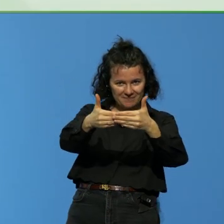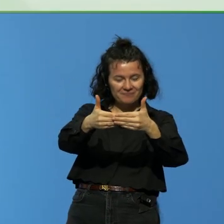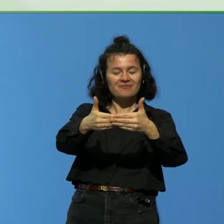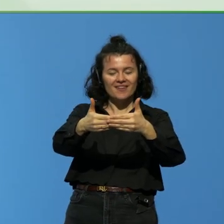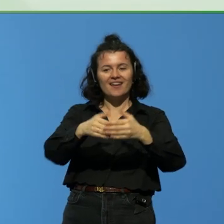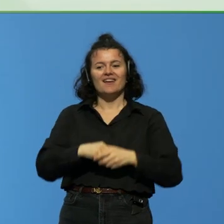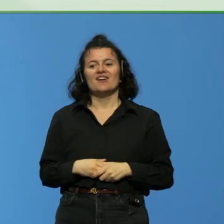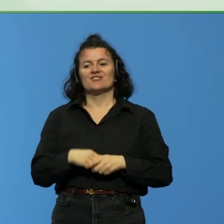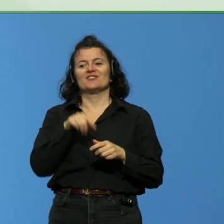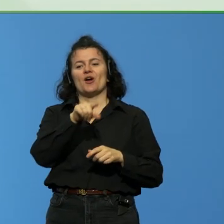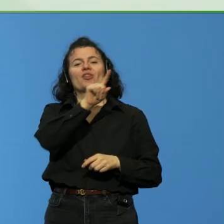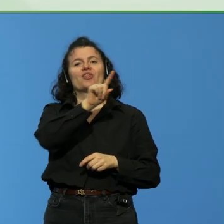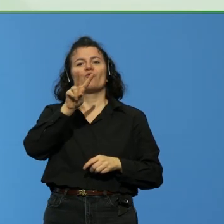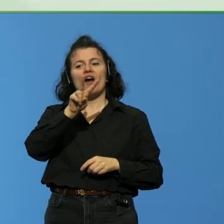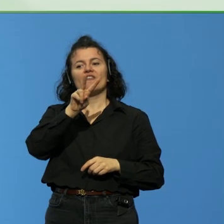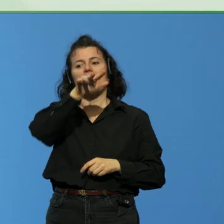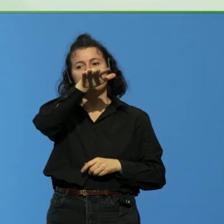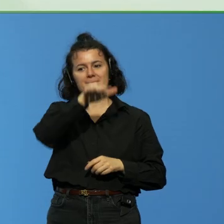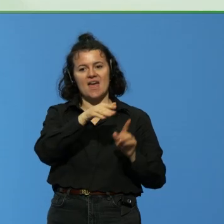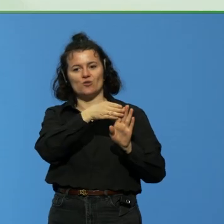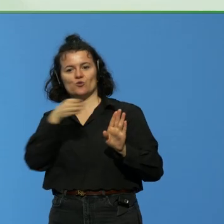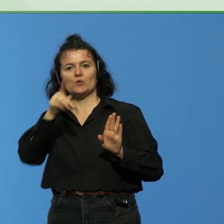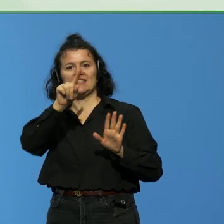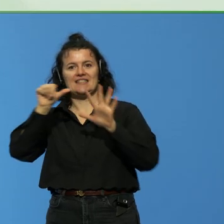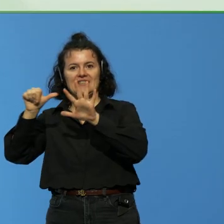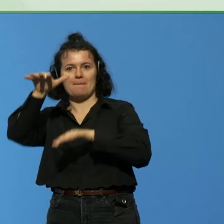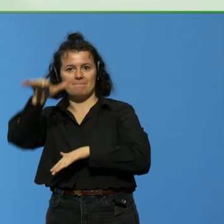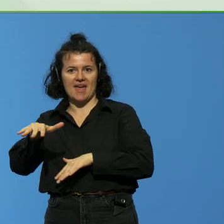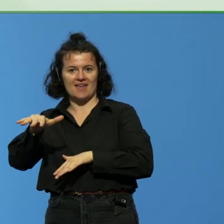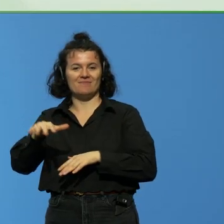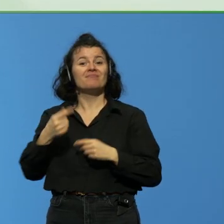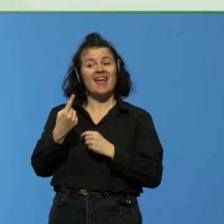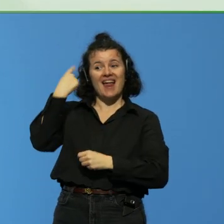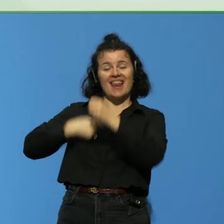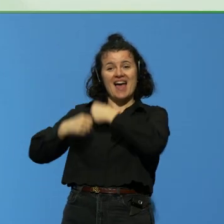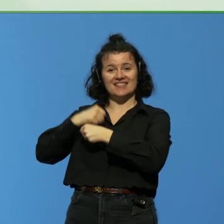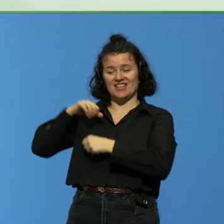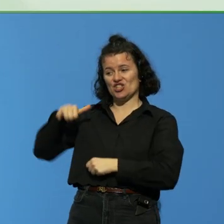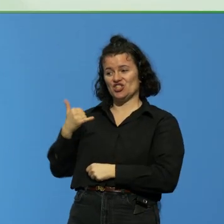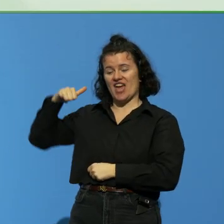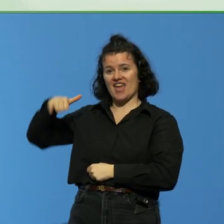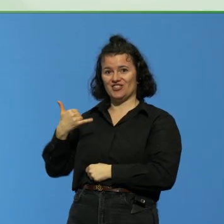16th, because the song from Austria, Wasted Love, from JJ, won last year.